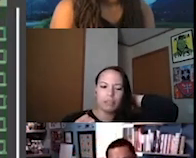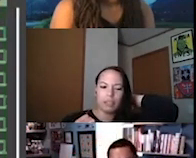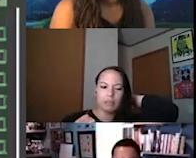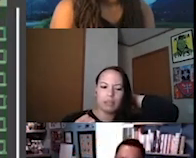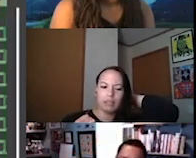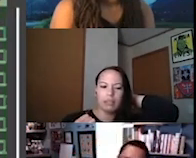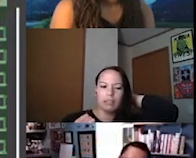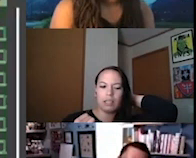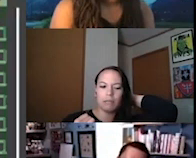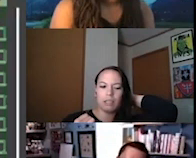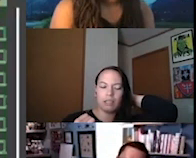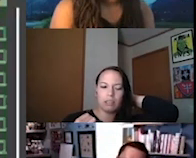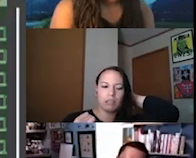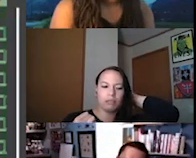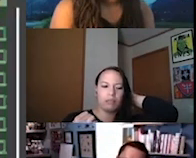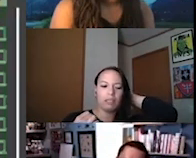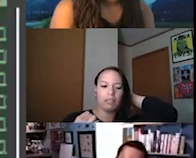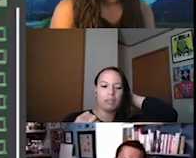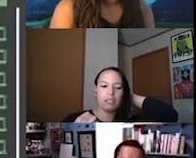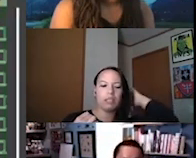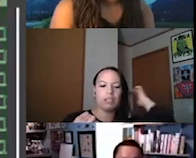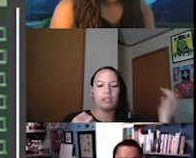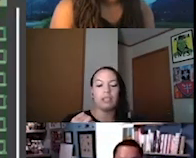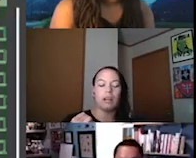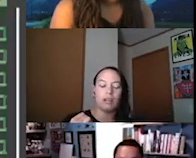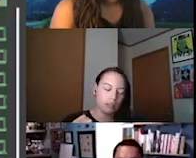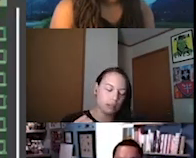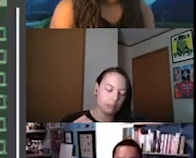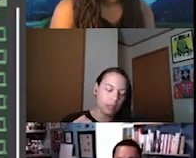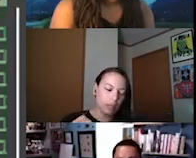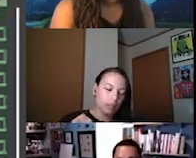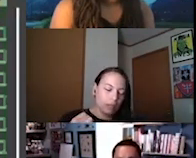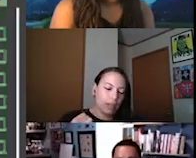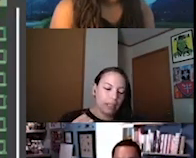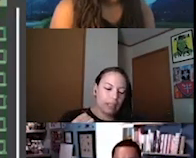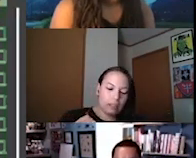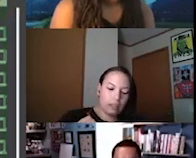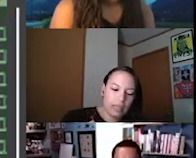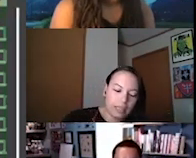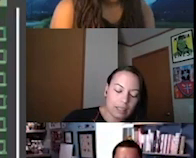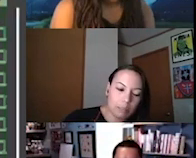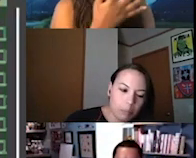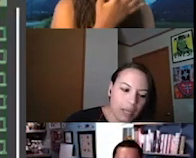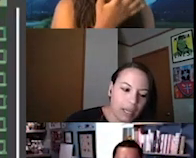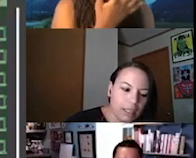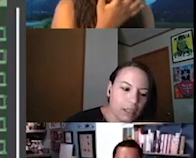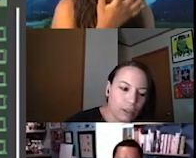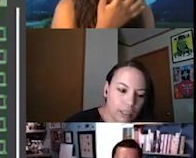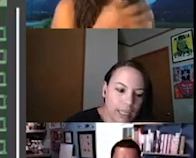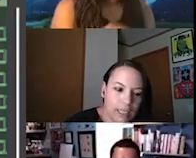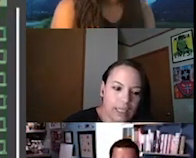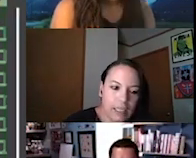I started my journey within design research with my experience at the Standing Rock fight against the Dakota Access Pipeline,